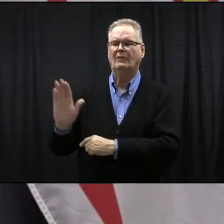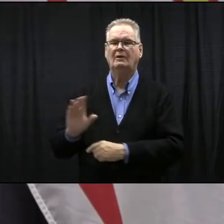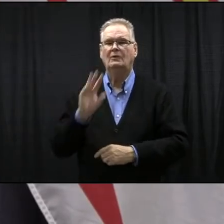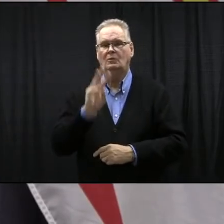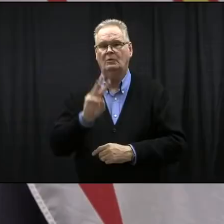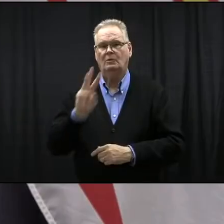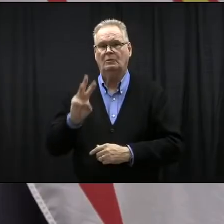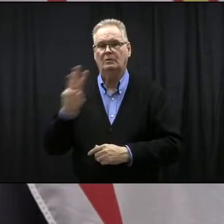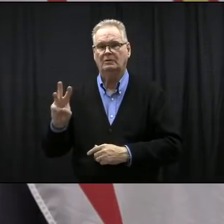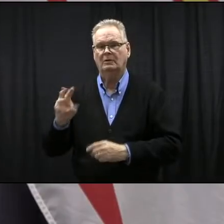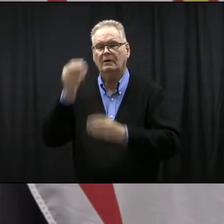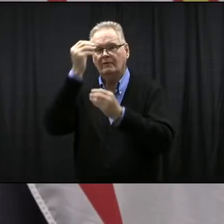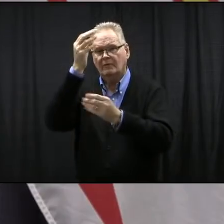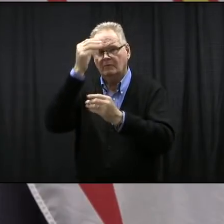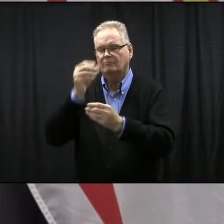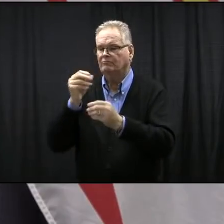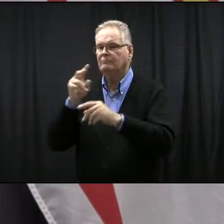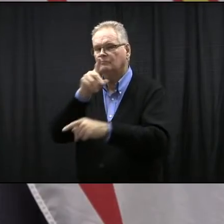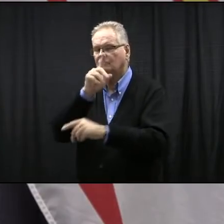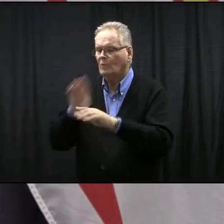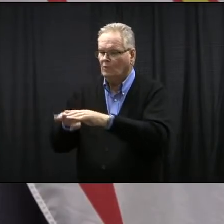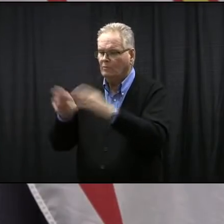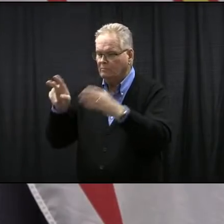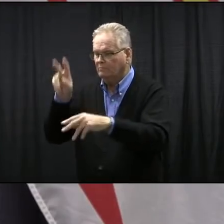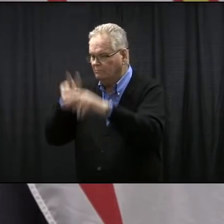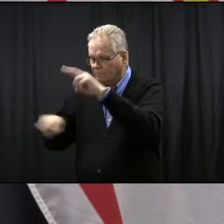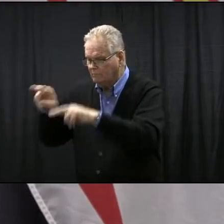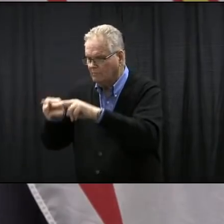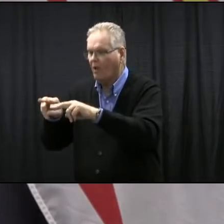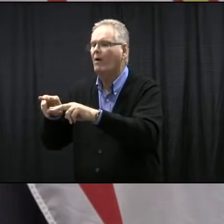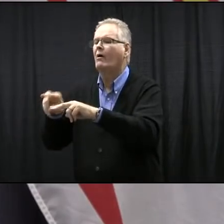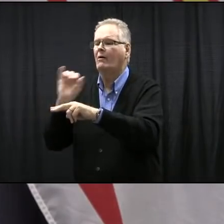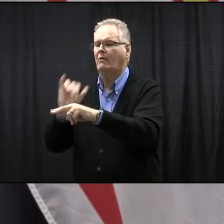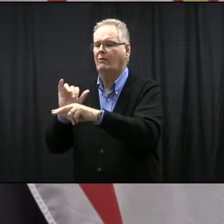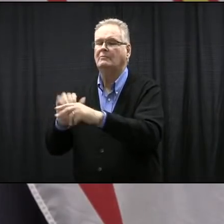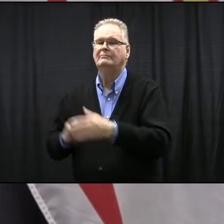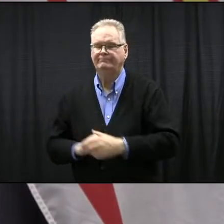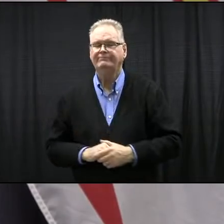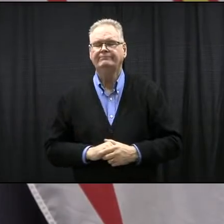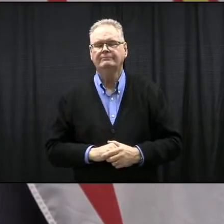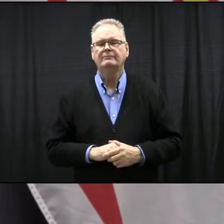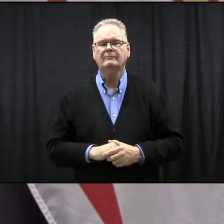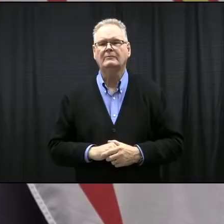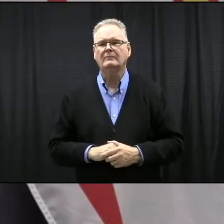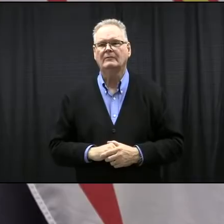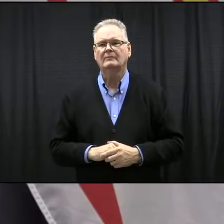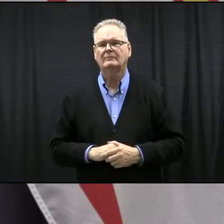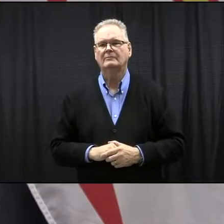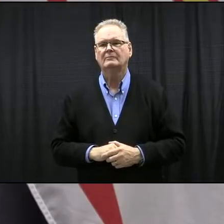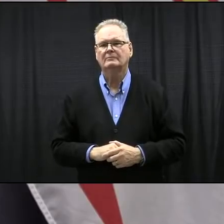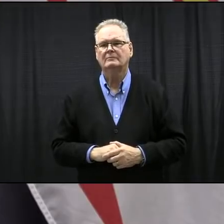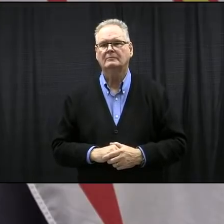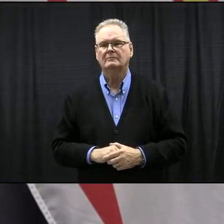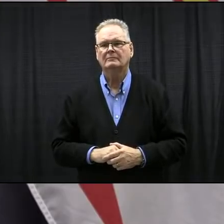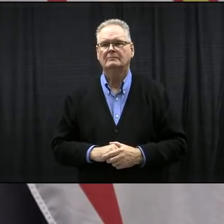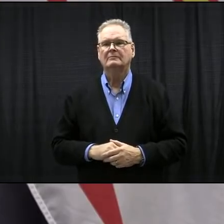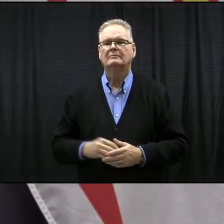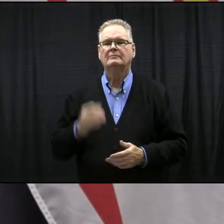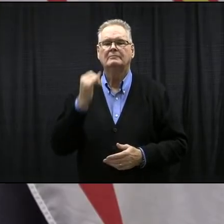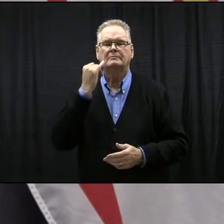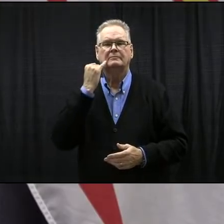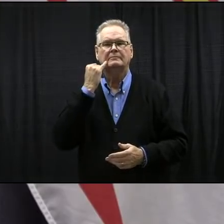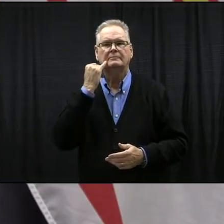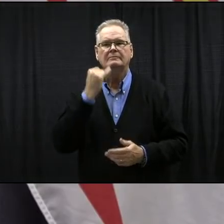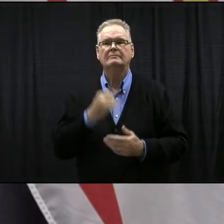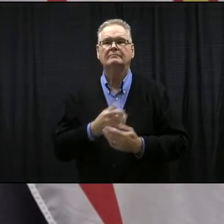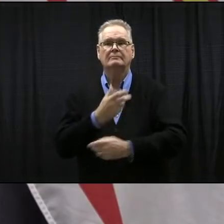in a different province or country to visit the COVID-19 government webpage to submit their out-of-province vaccination record. It is